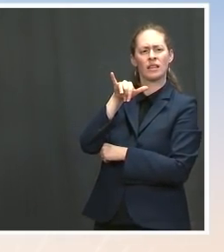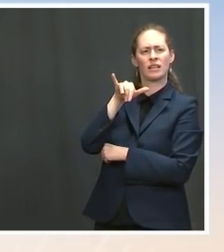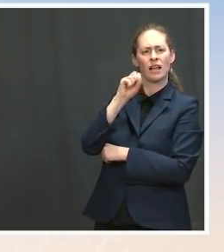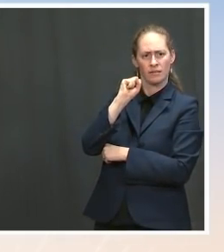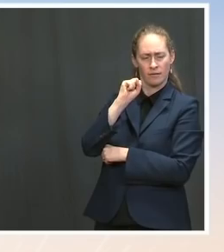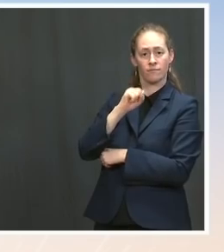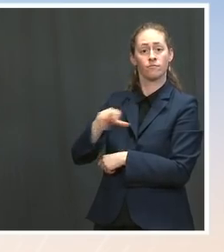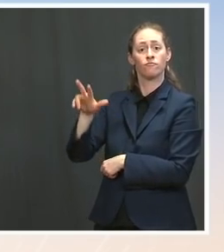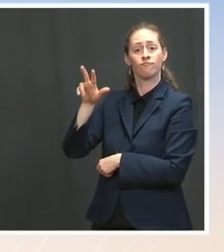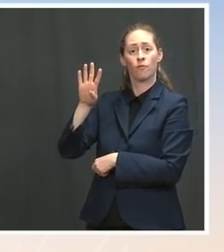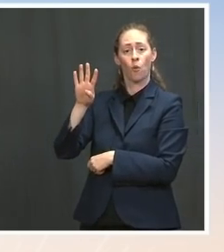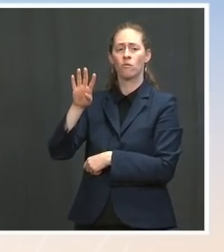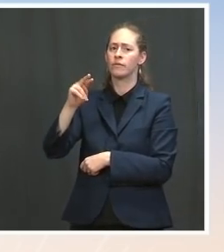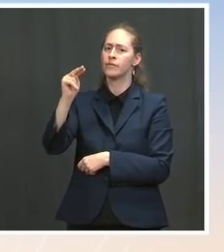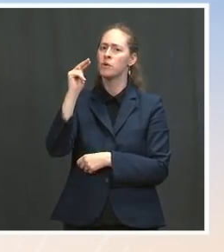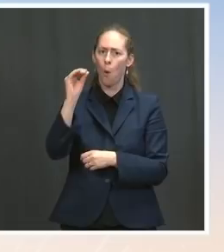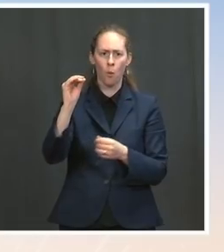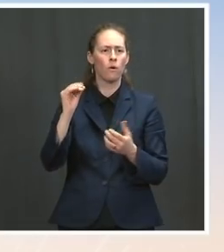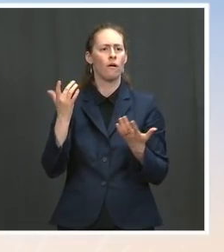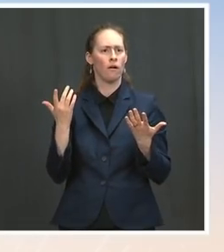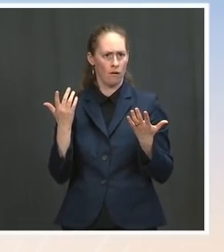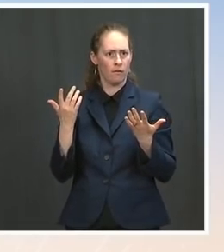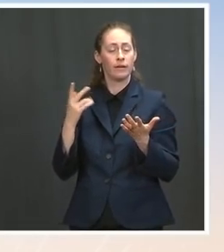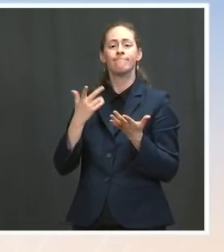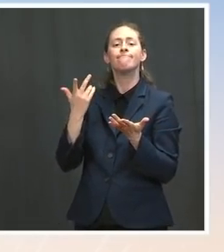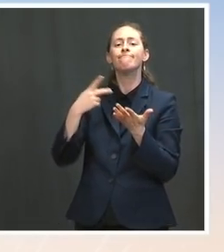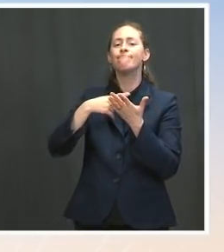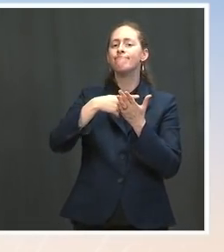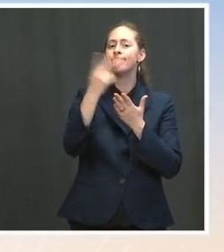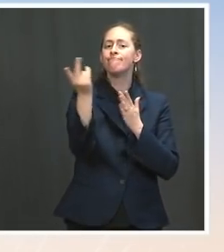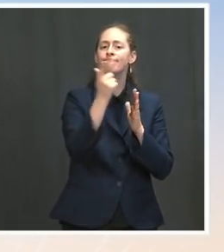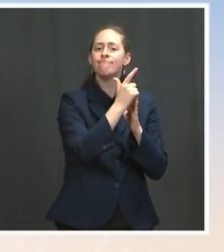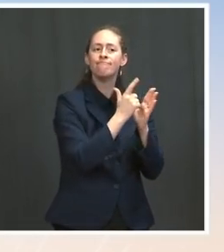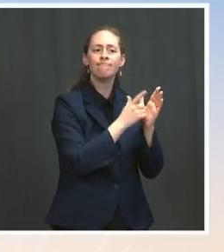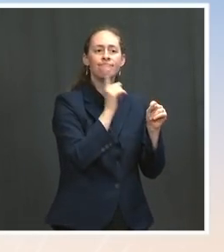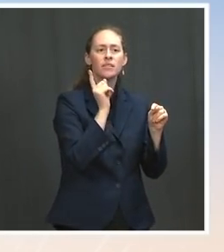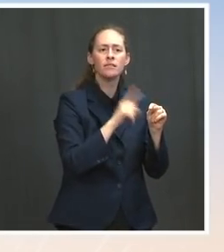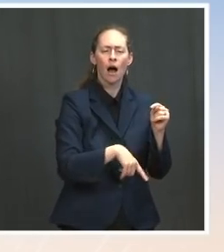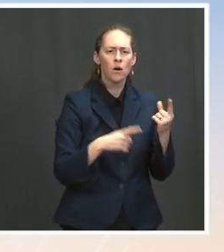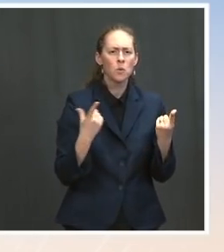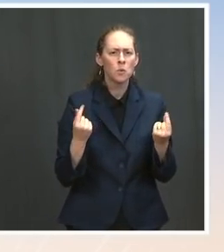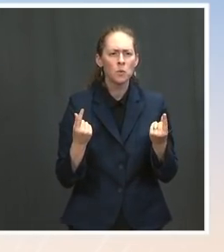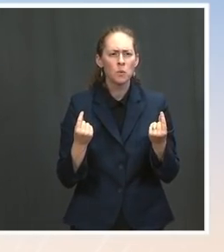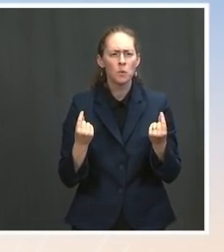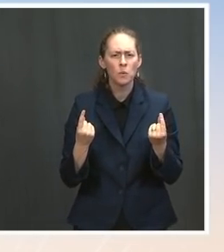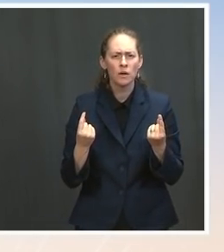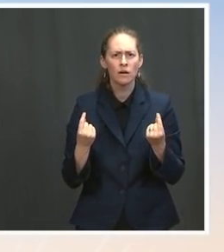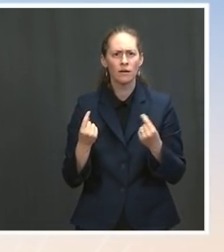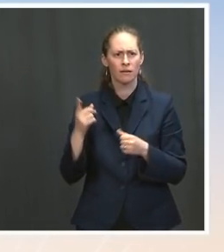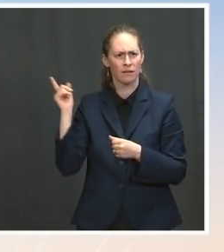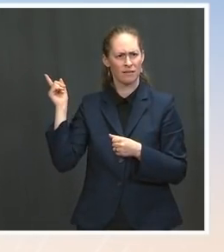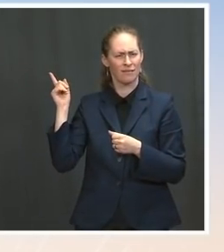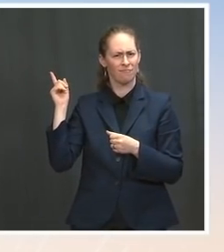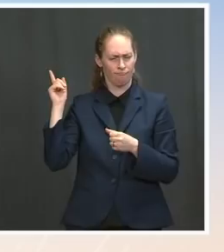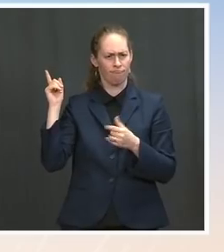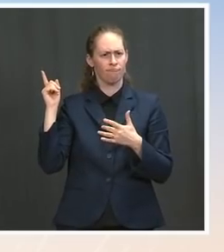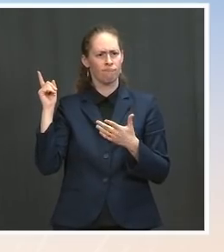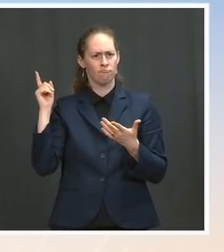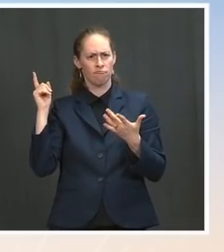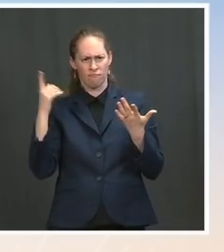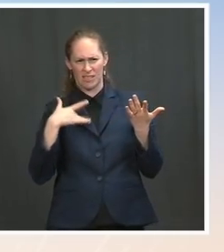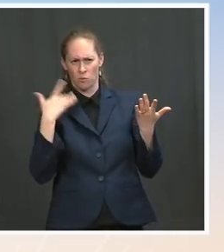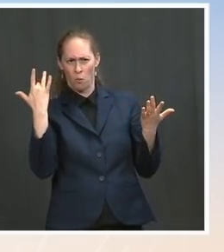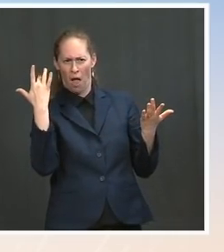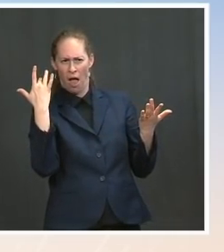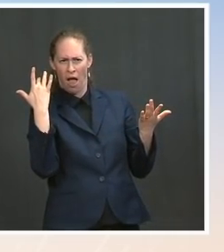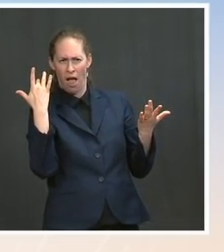pass. Well, I would say first that the president doesn't see a reason for anyone to have voted against that bill, so he doesn't understand that version of the